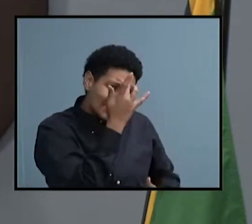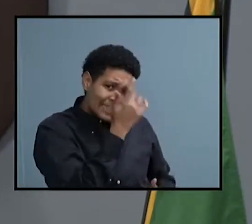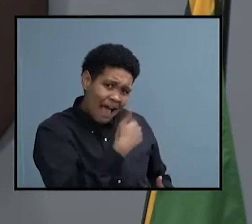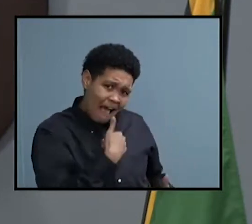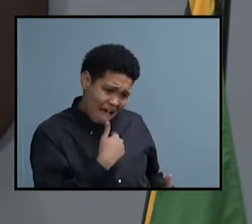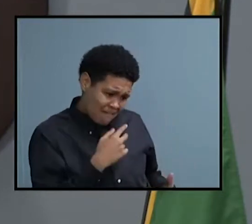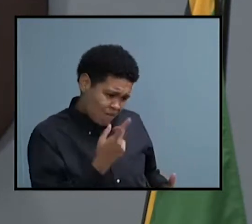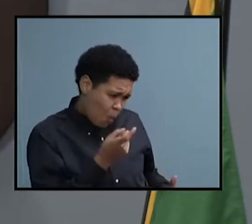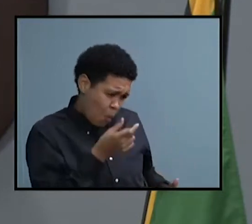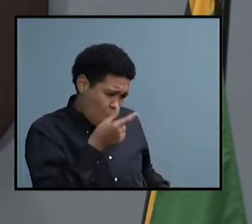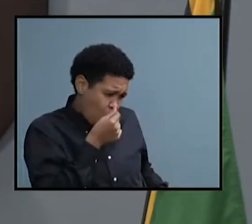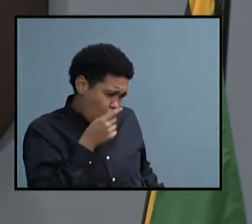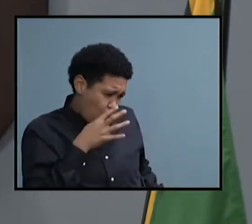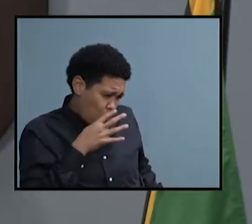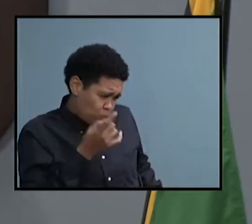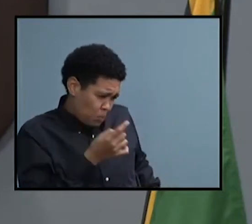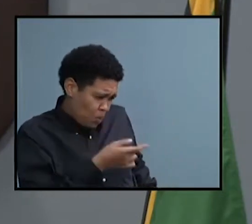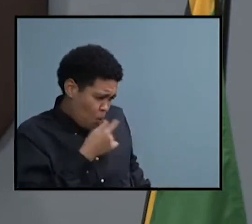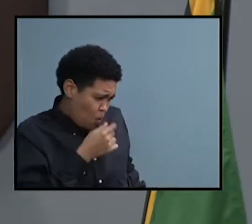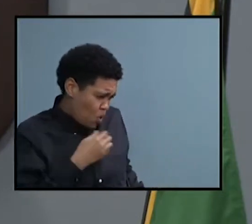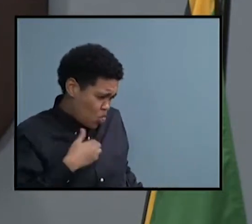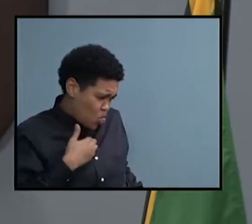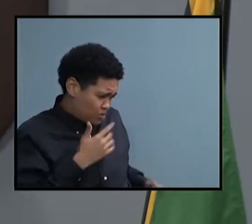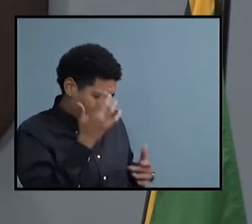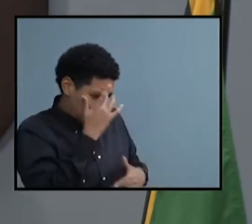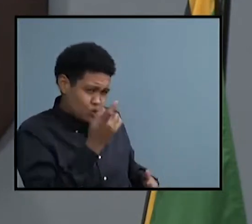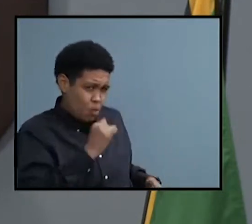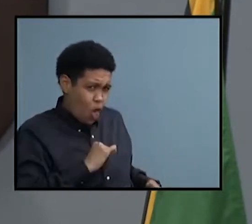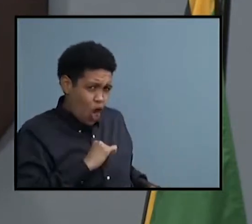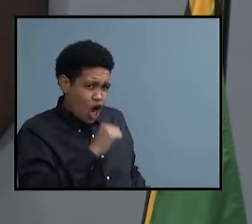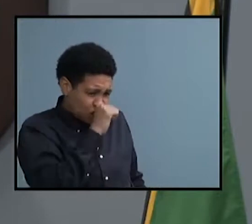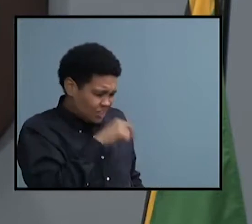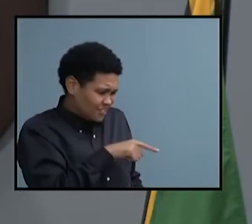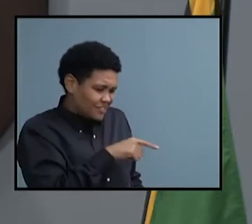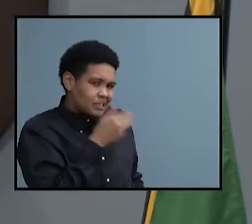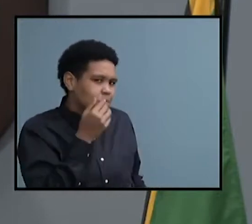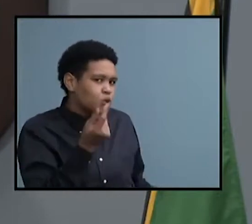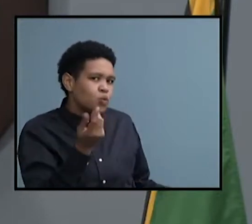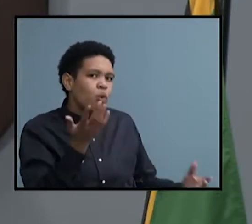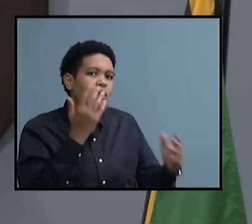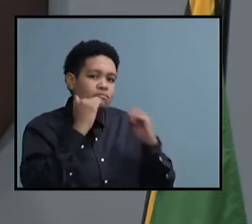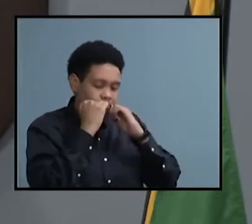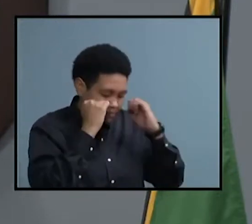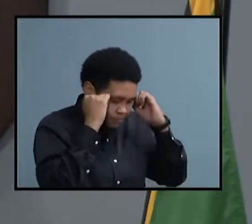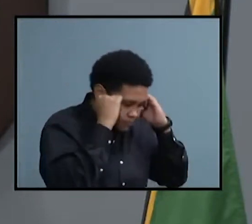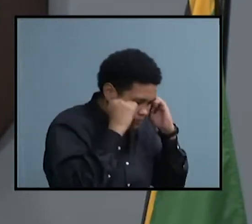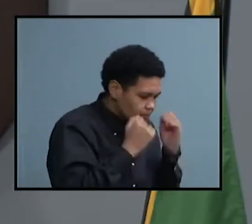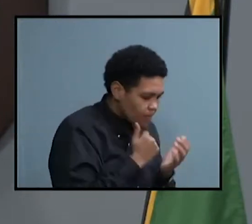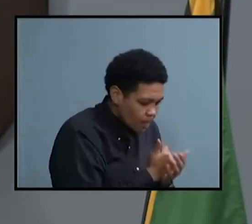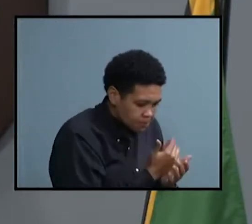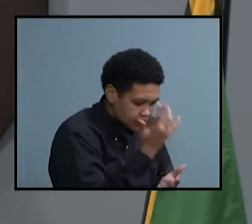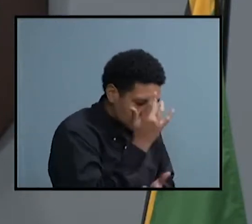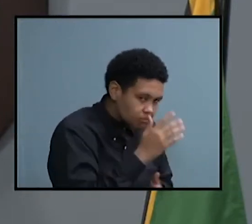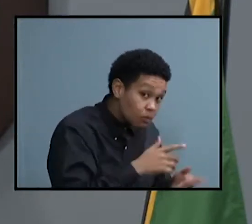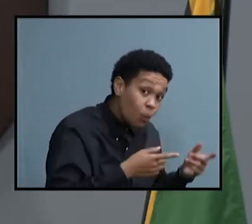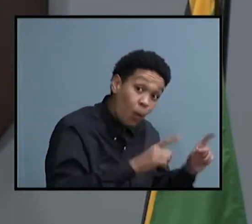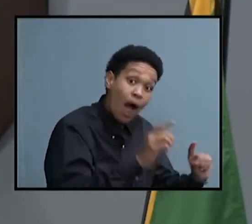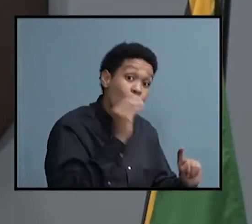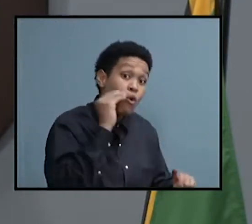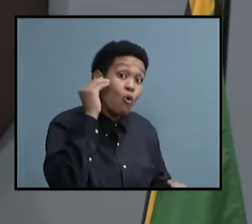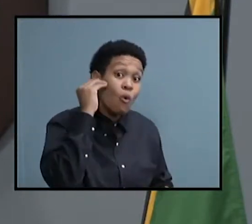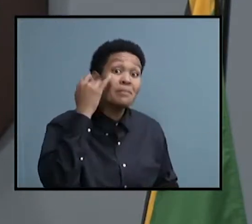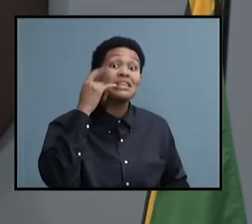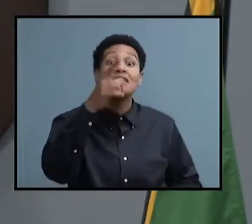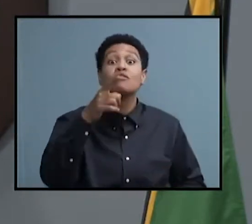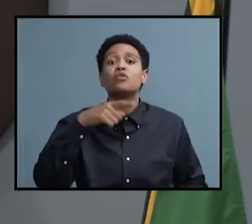or who has flu-like symptoms or respiratory symptoms, you must wear a mask even at home. And if you are